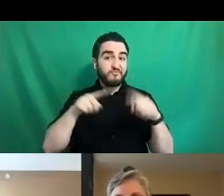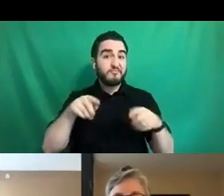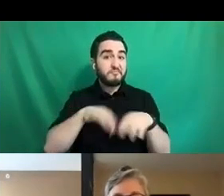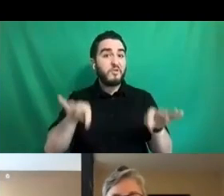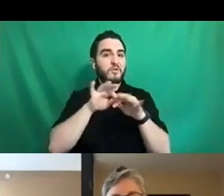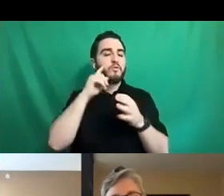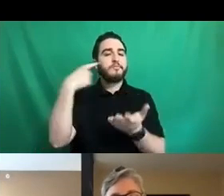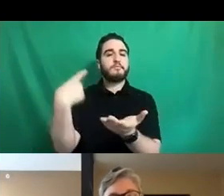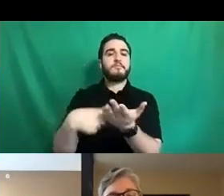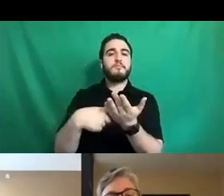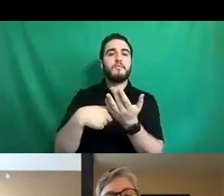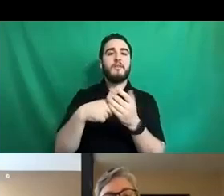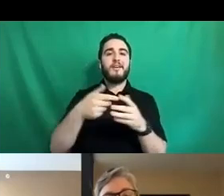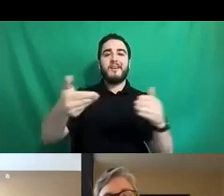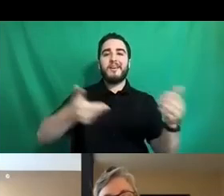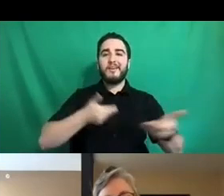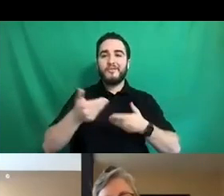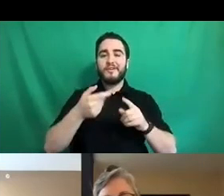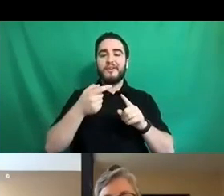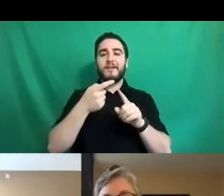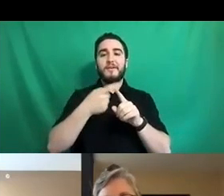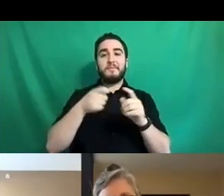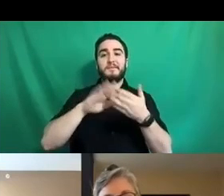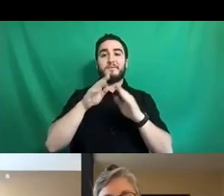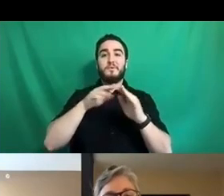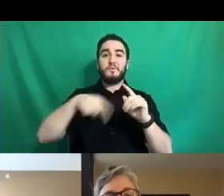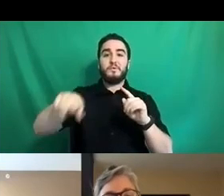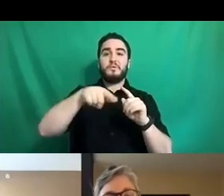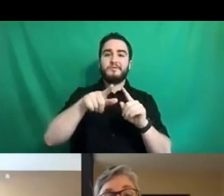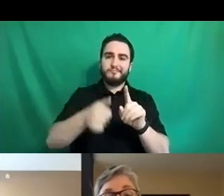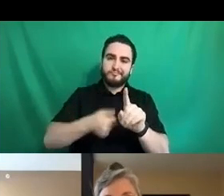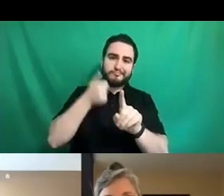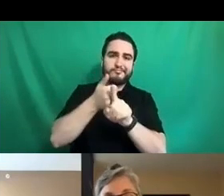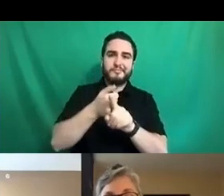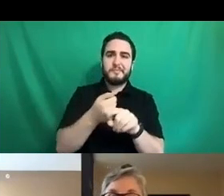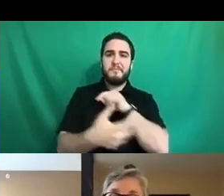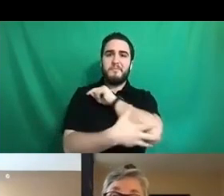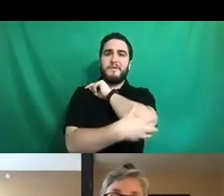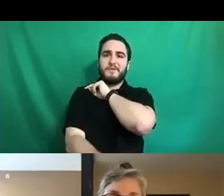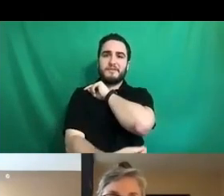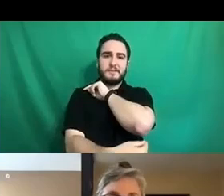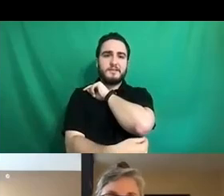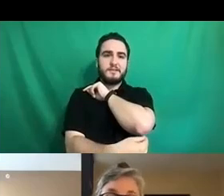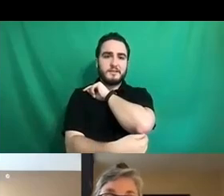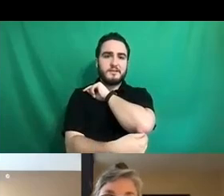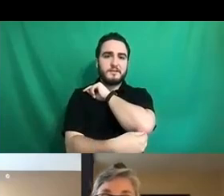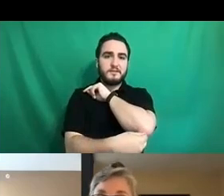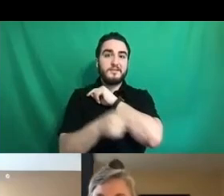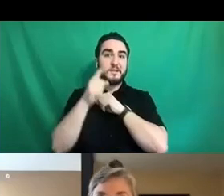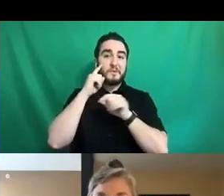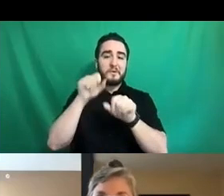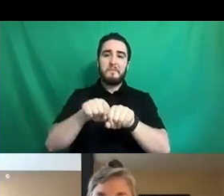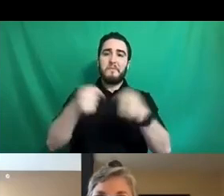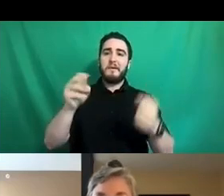about hiring from a group of people who are most impacted by poverty, and that this is an opportunity to break the myths